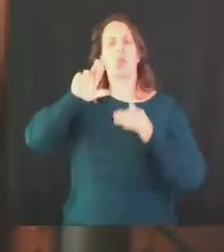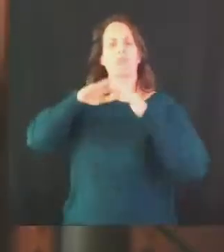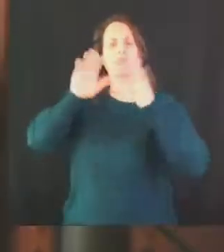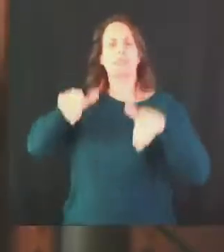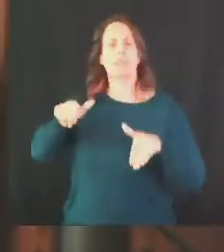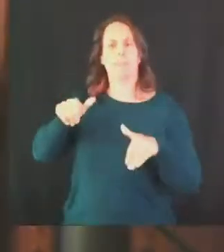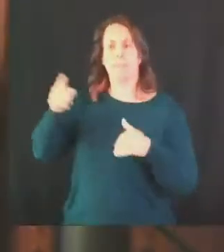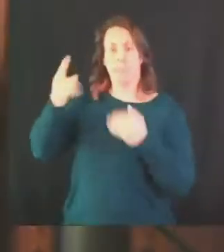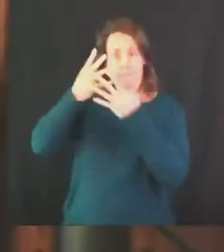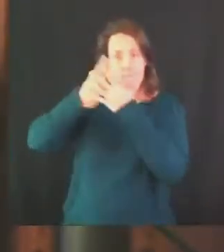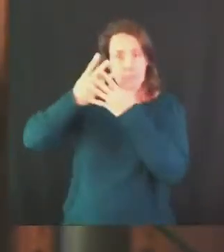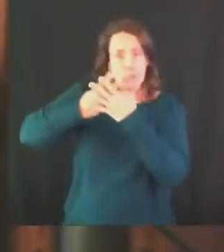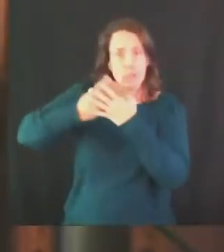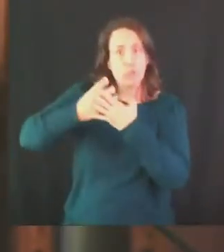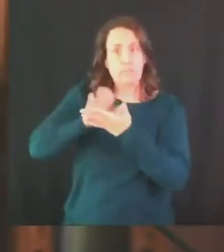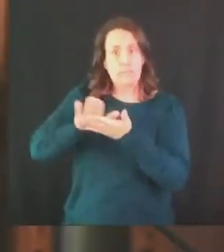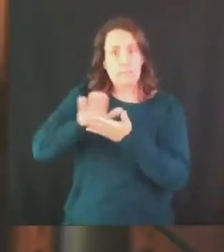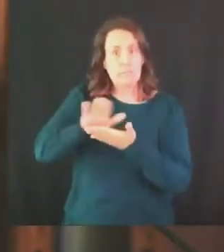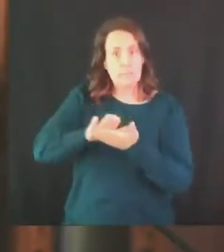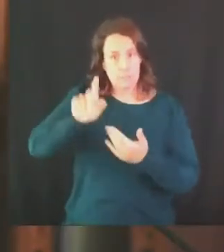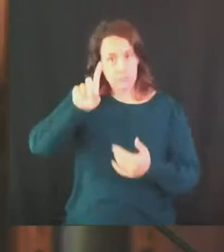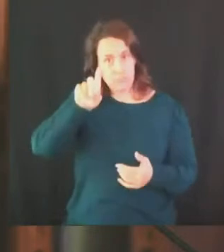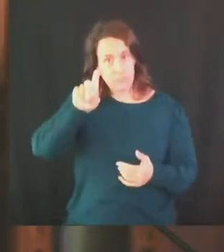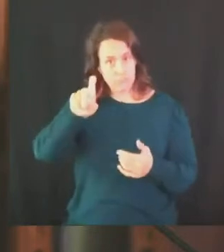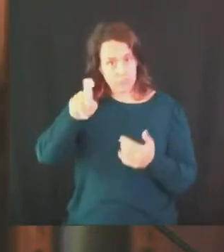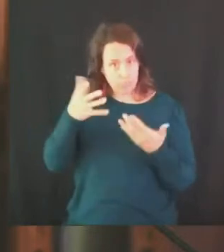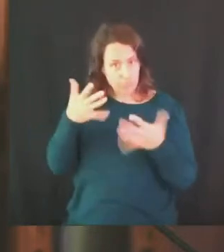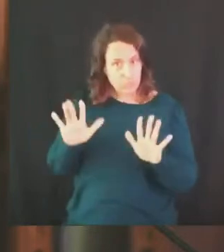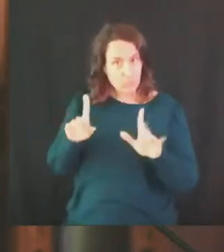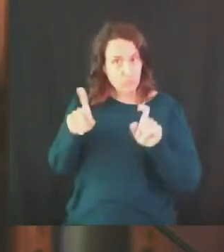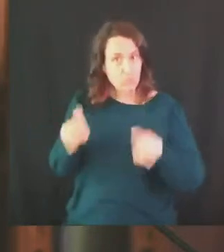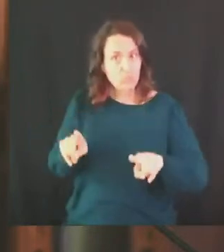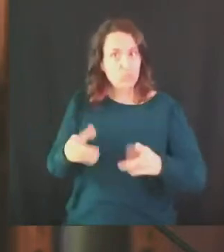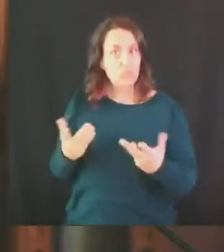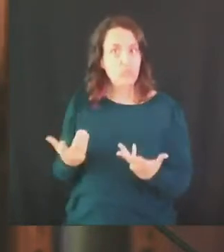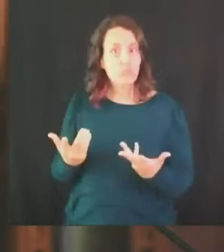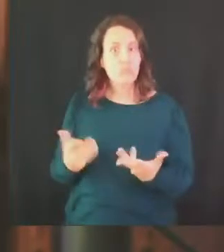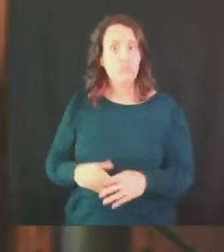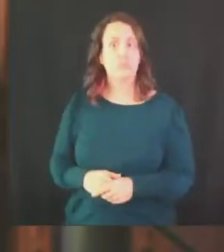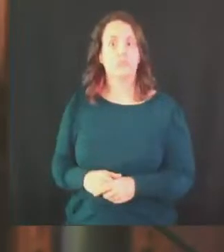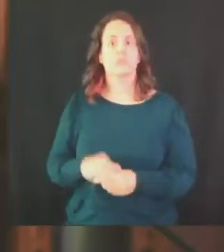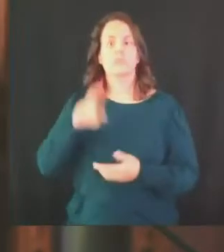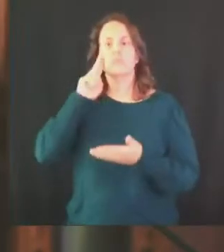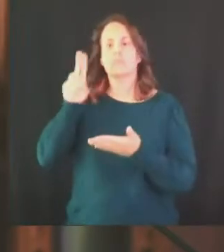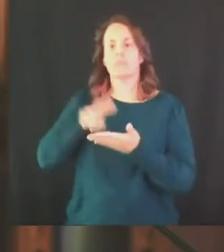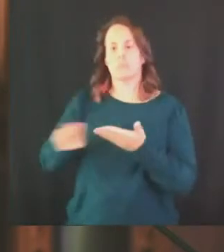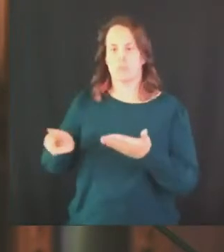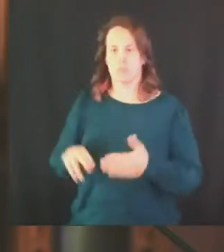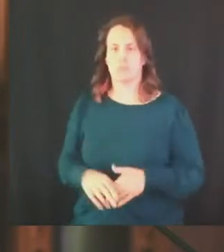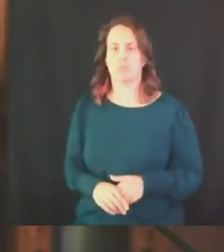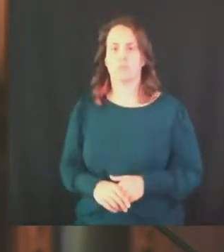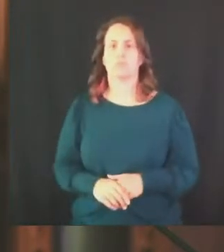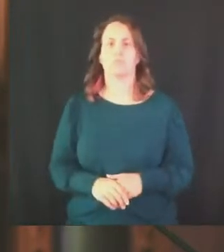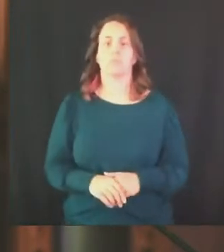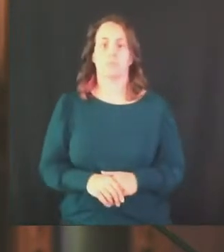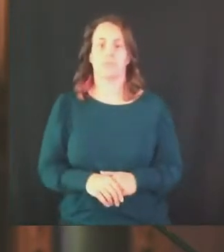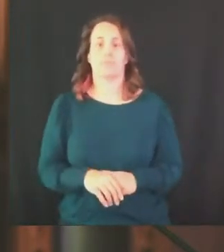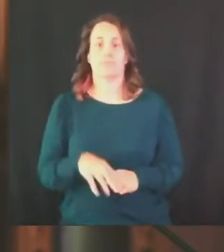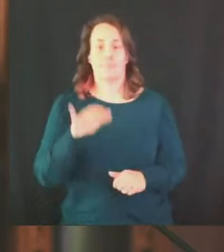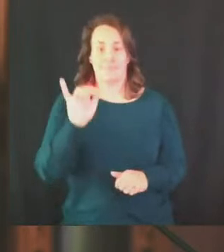right, that is essentially why it will be it will take a week for us to be able to take our first patient, because we